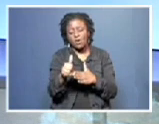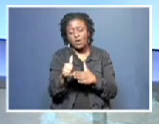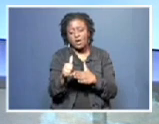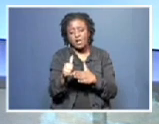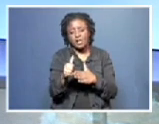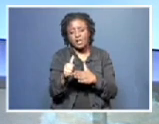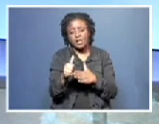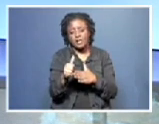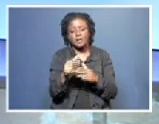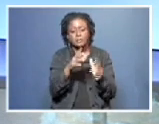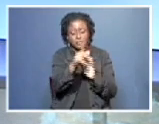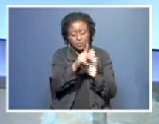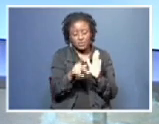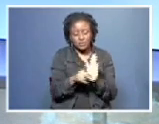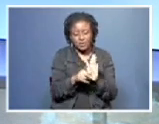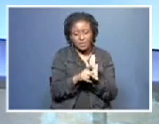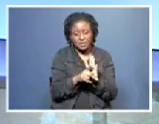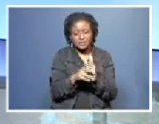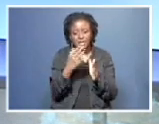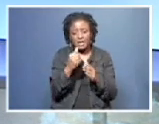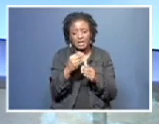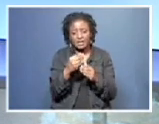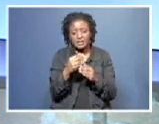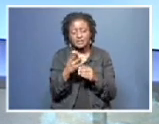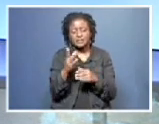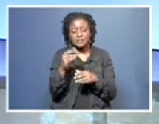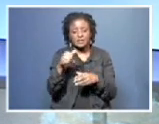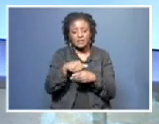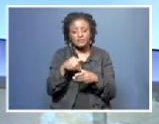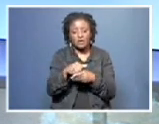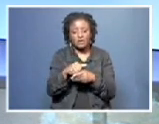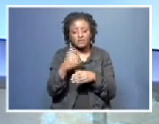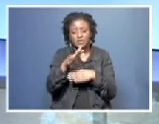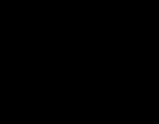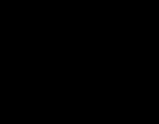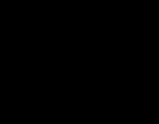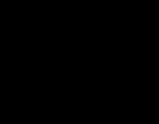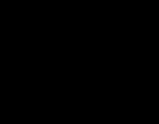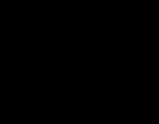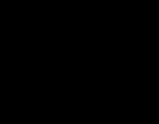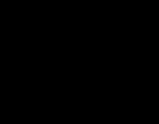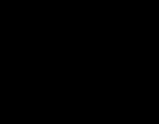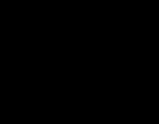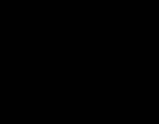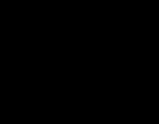that they fully engage in all aspects of their learning on and off campus.